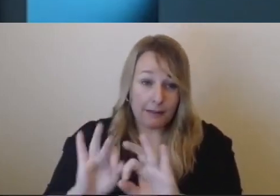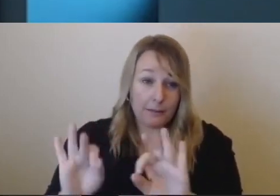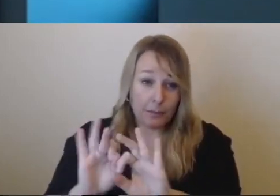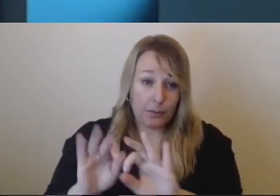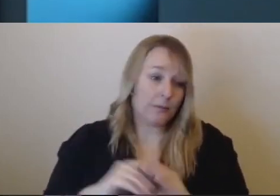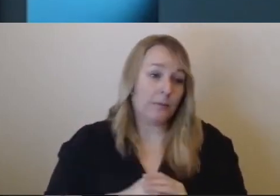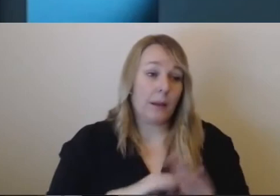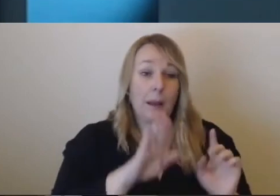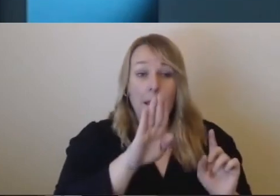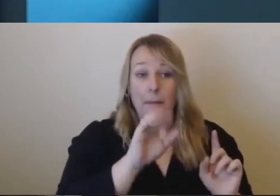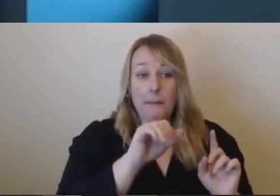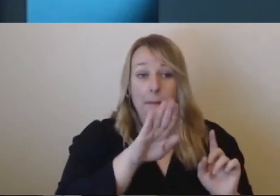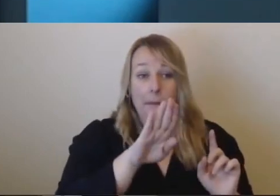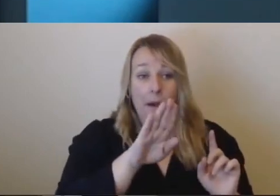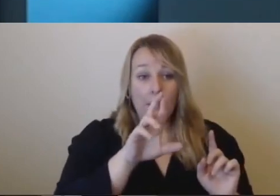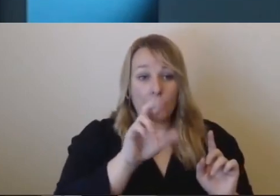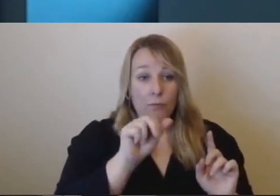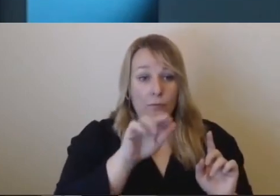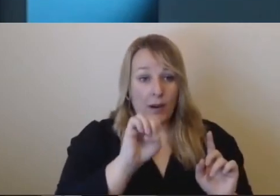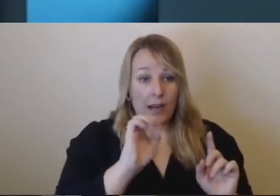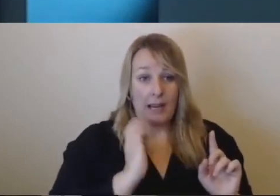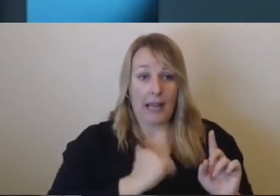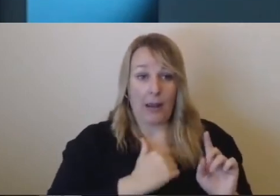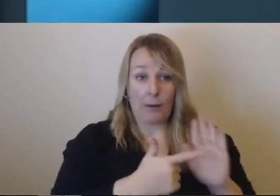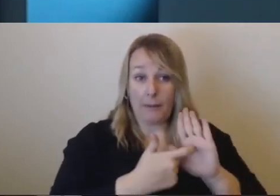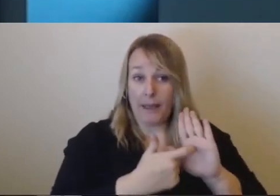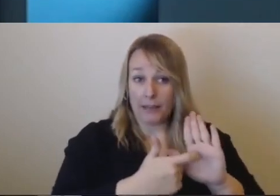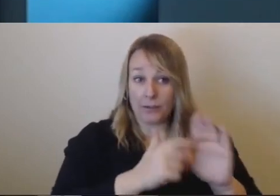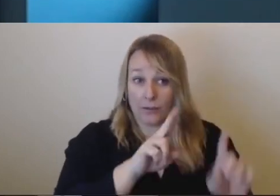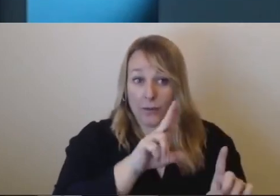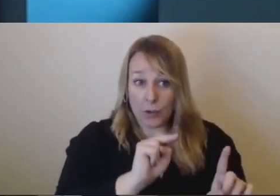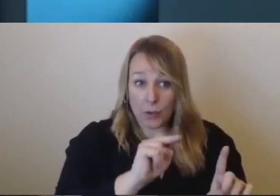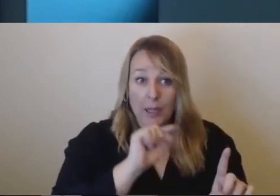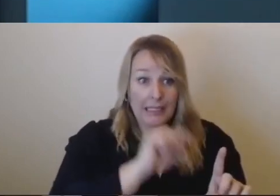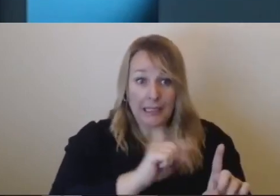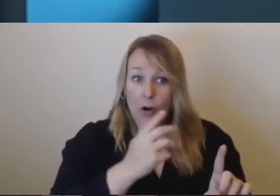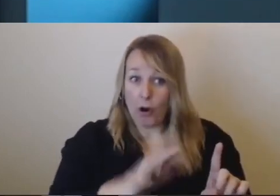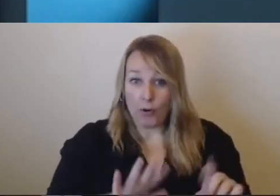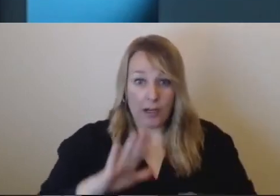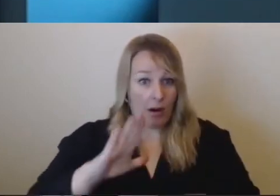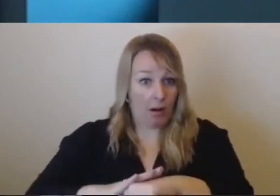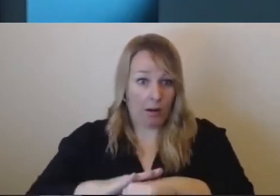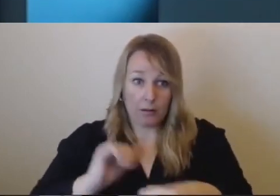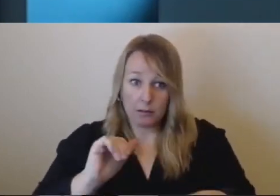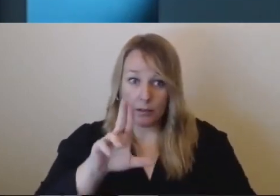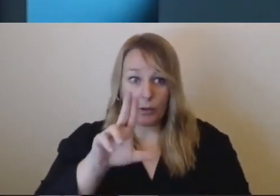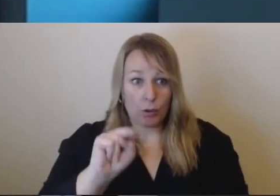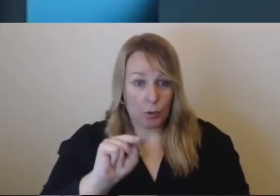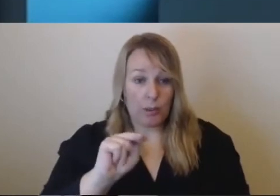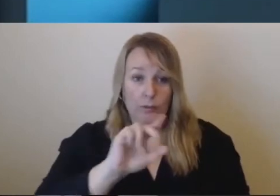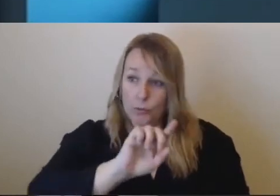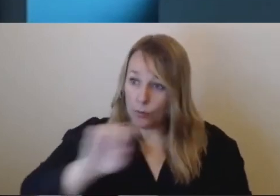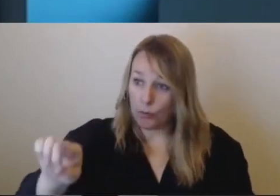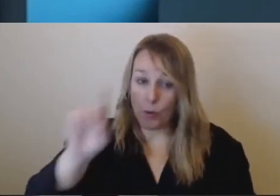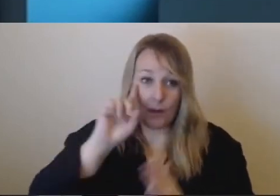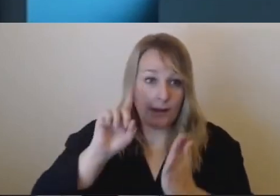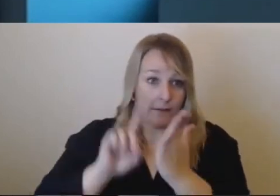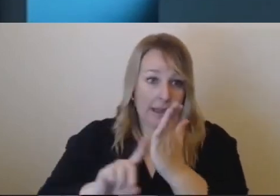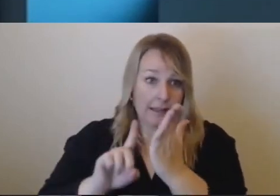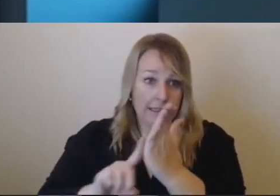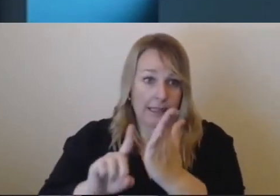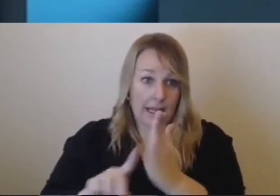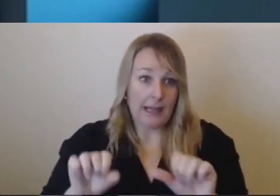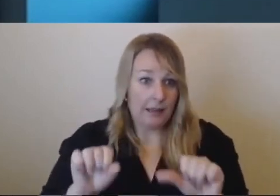Rae, our ambassador to the UN, has called, along with other people, called on the UN to investigate the possibility